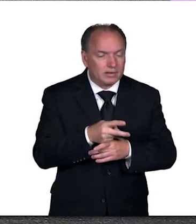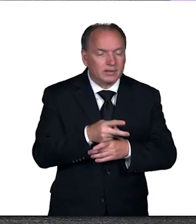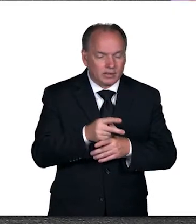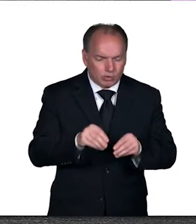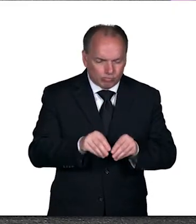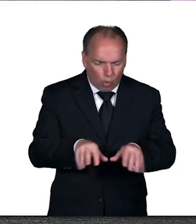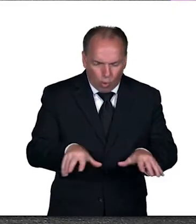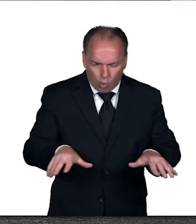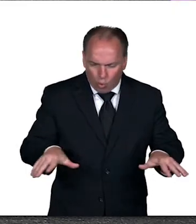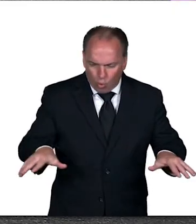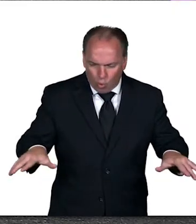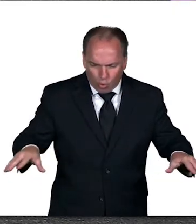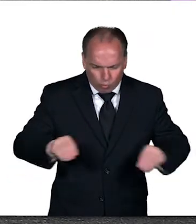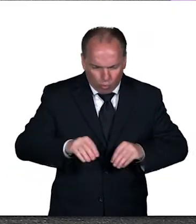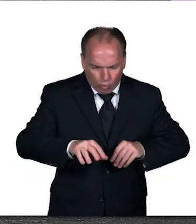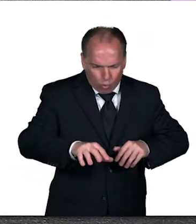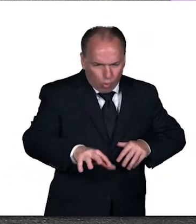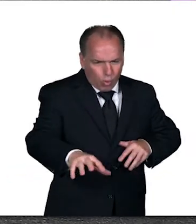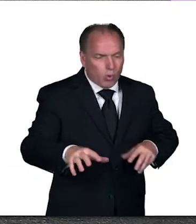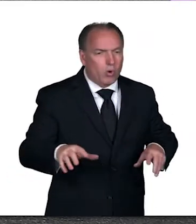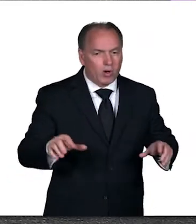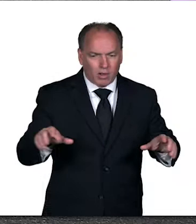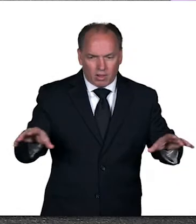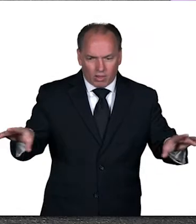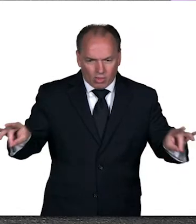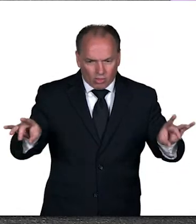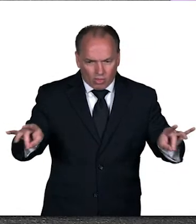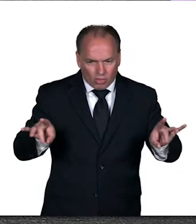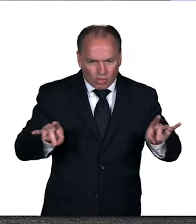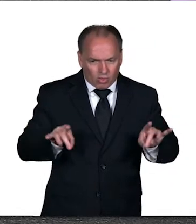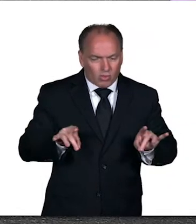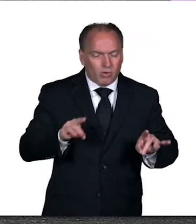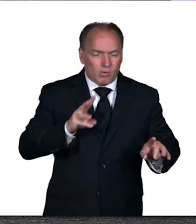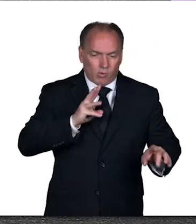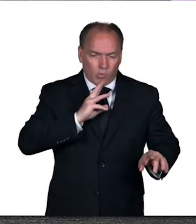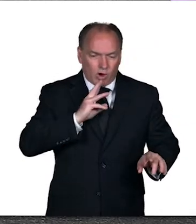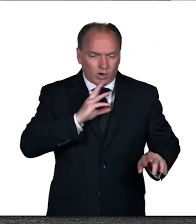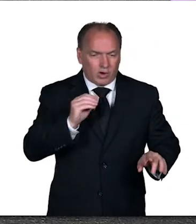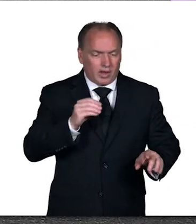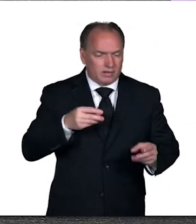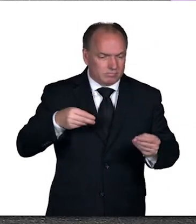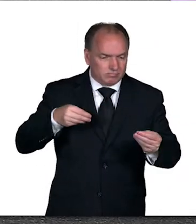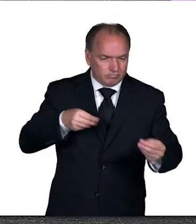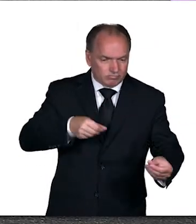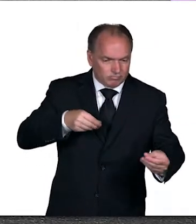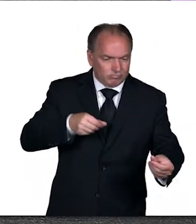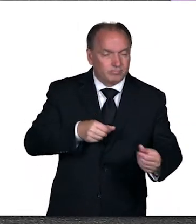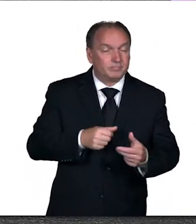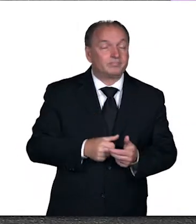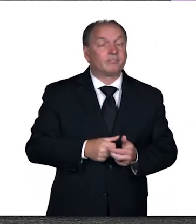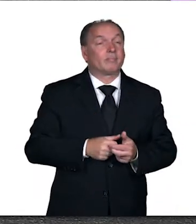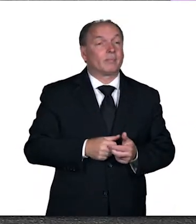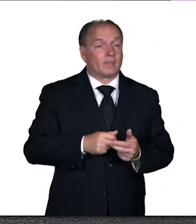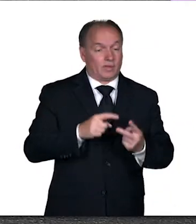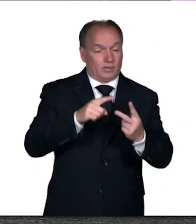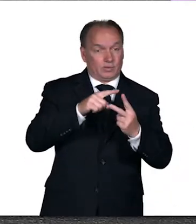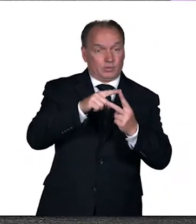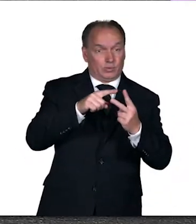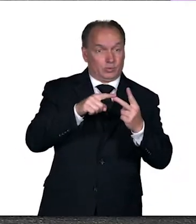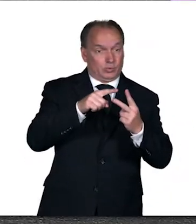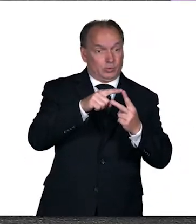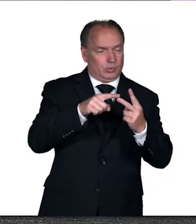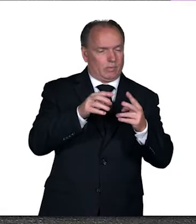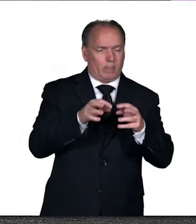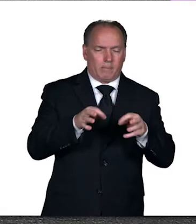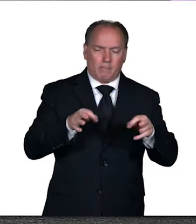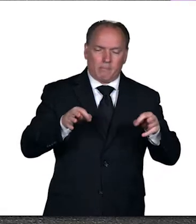really far and really, really wide so they can get the plant water and nutrients. Okay, so those are our